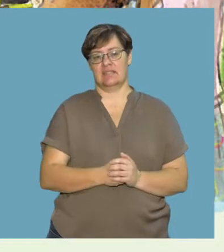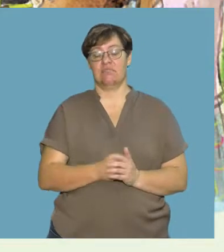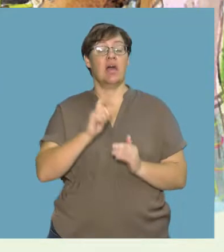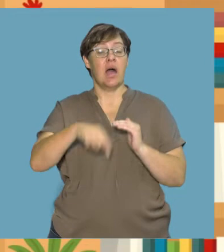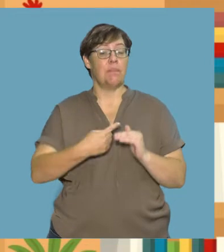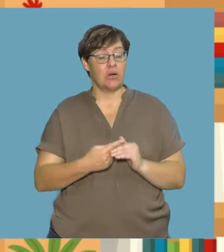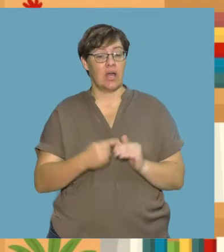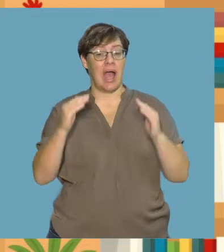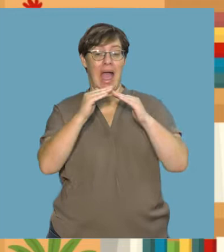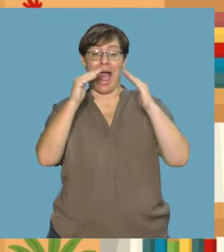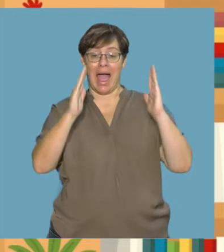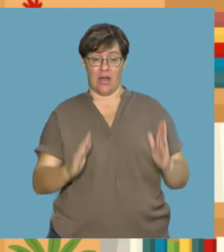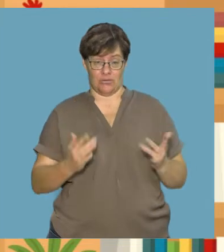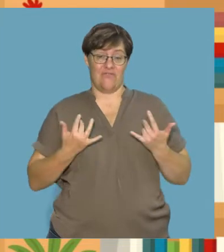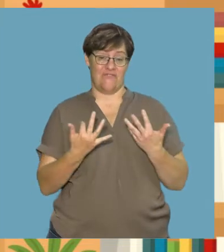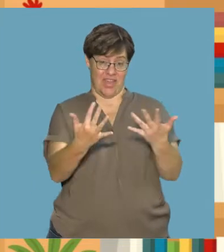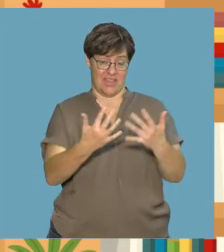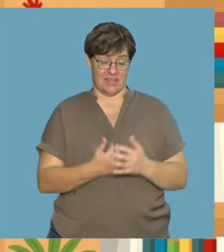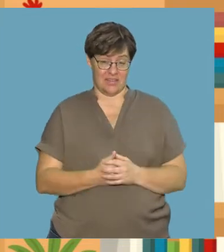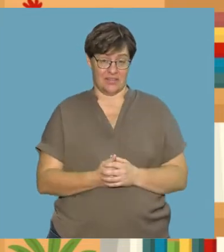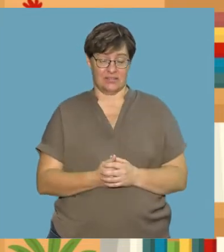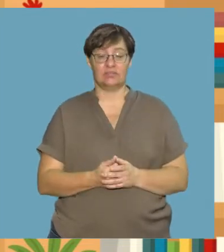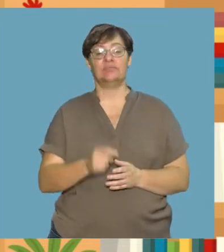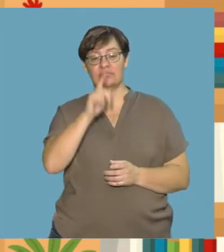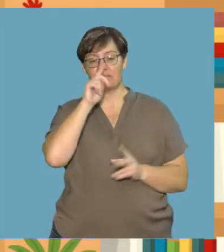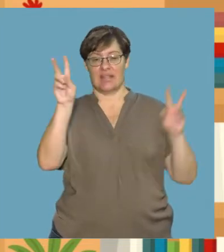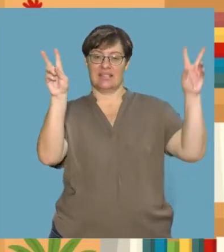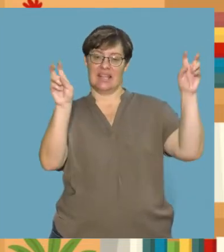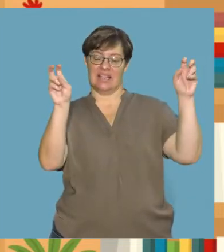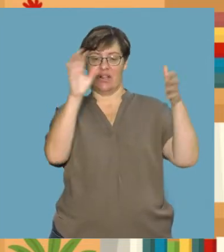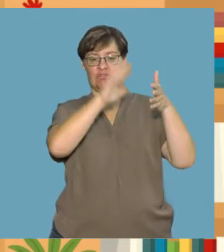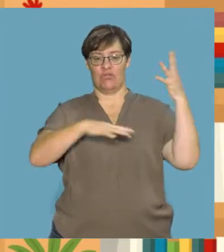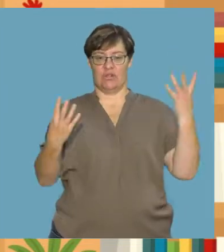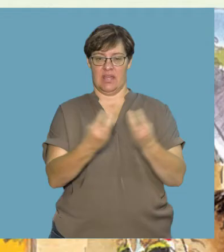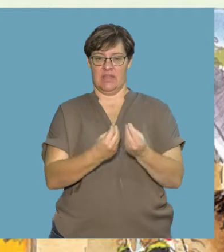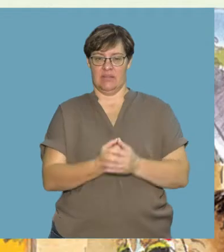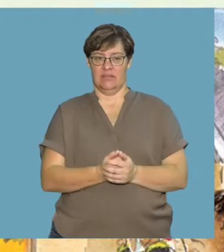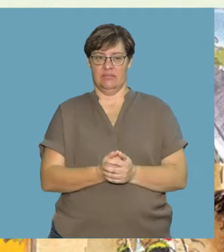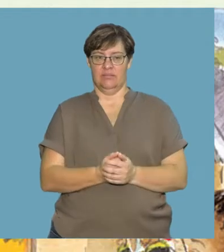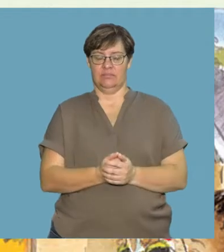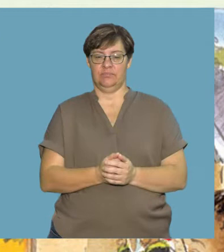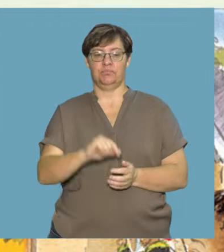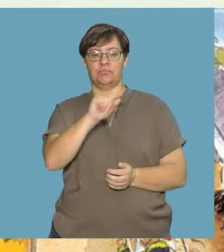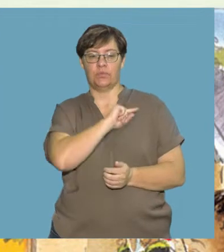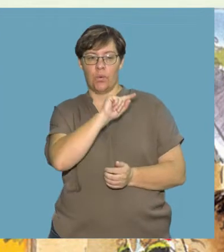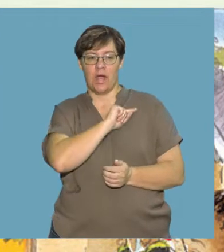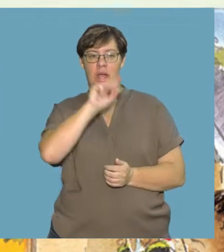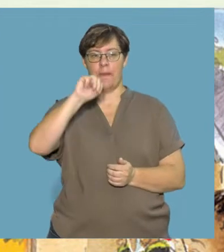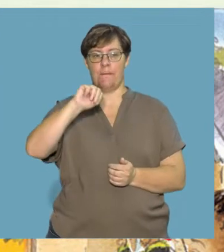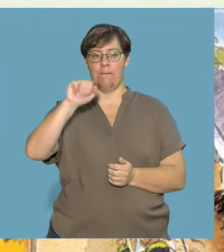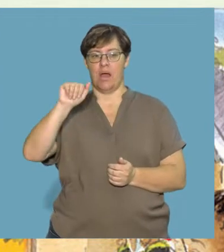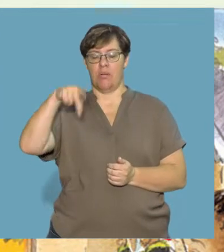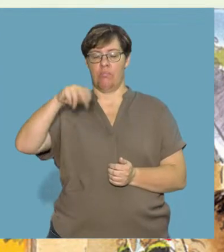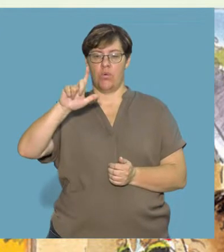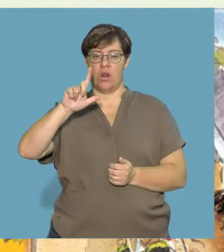Yes, it's about a house on fire. Let's read the title of the story together. Why Mapula